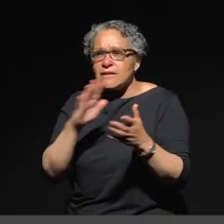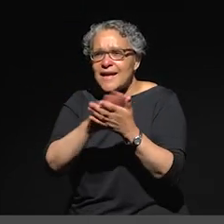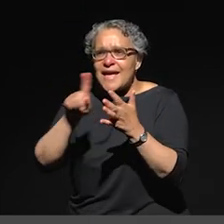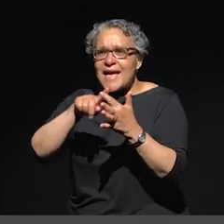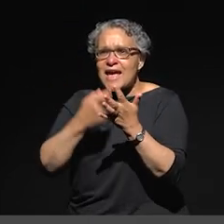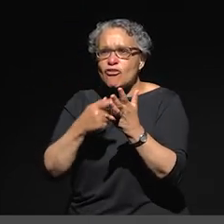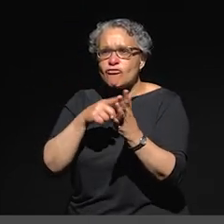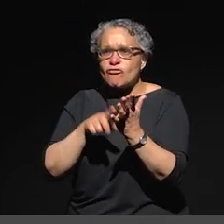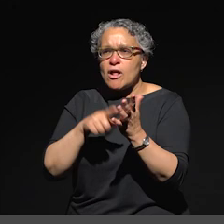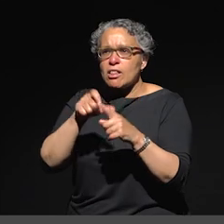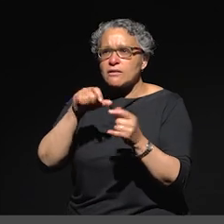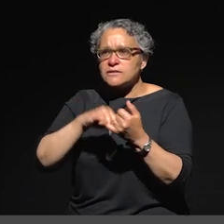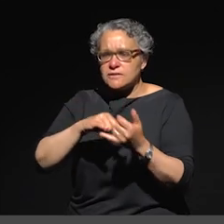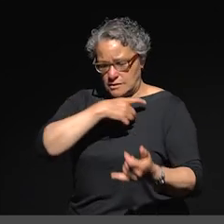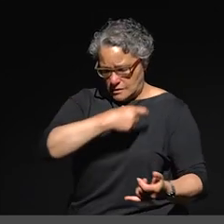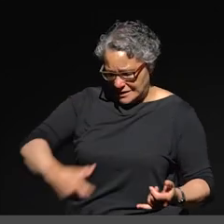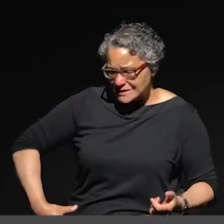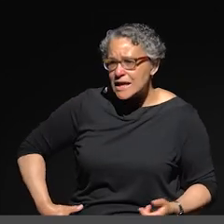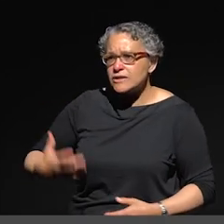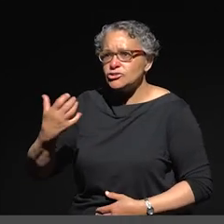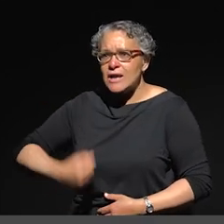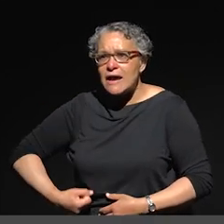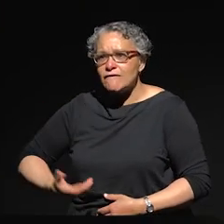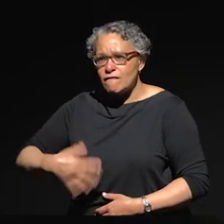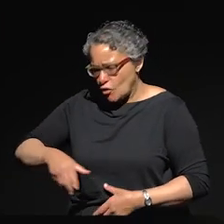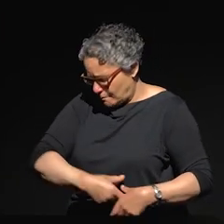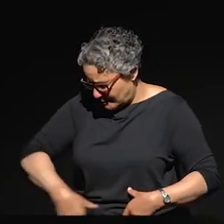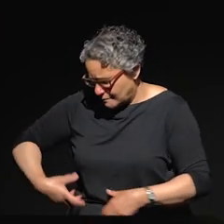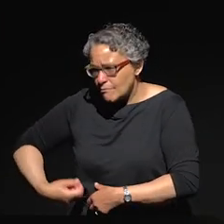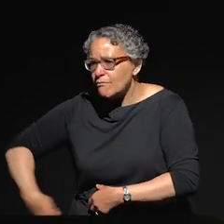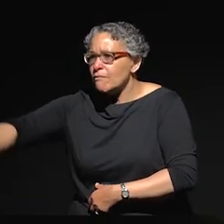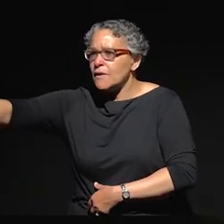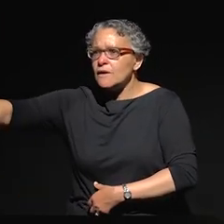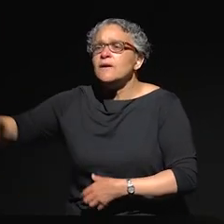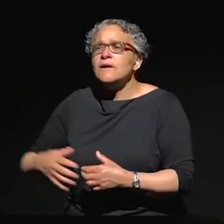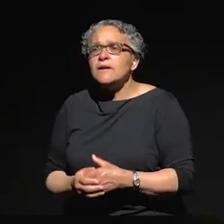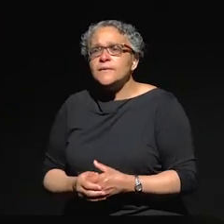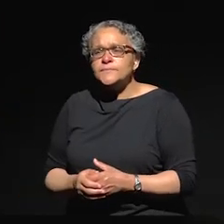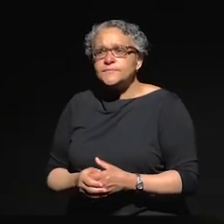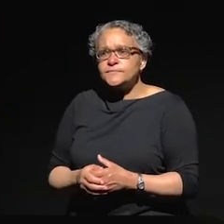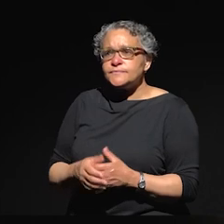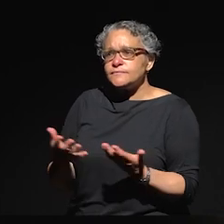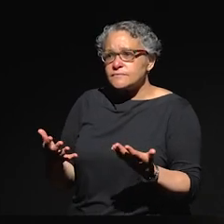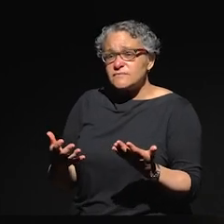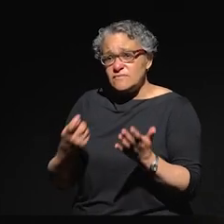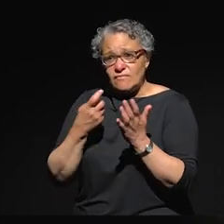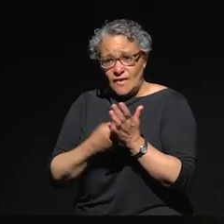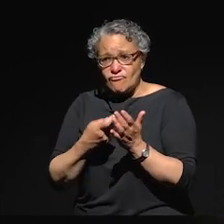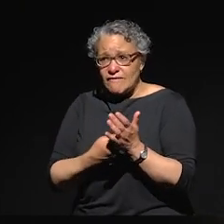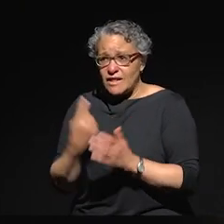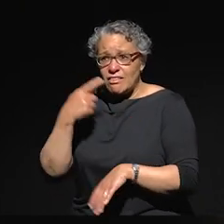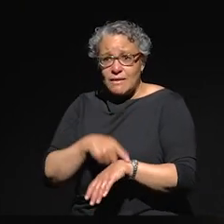these sashes that billow from their belts are almost calligraphic. So So he's doing what any artist, any